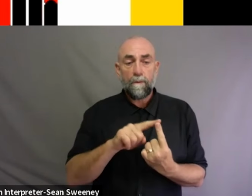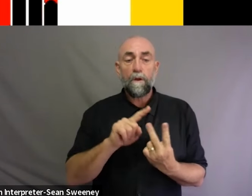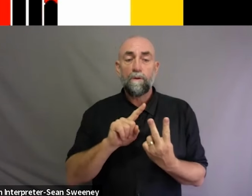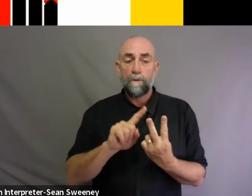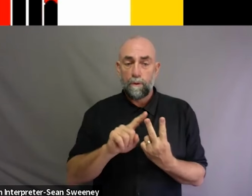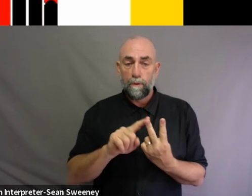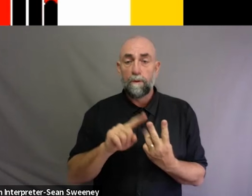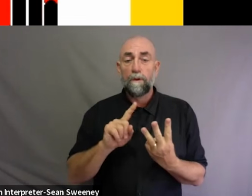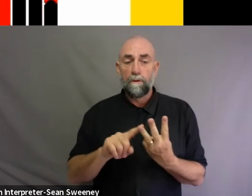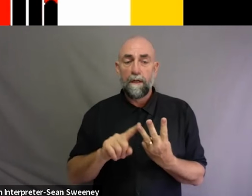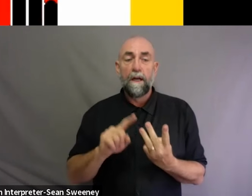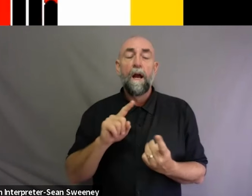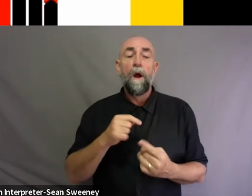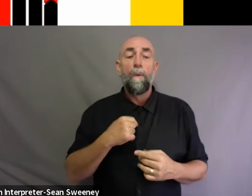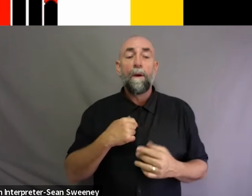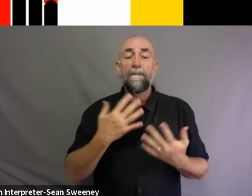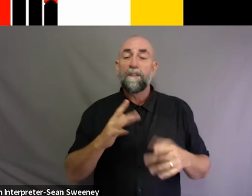gender diversity,